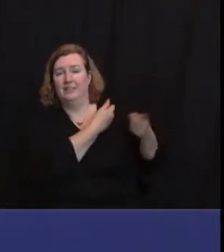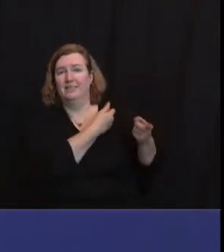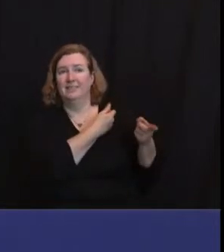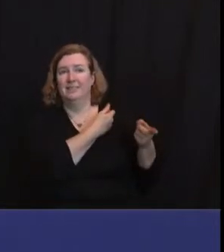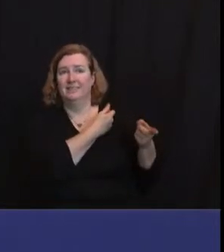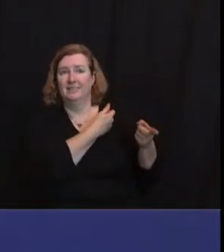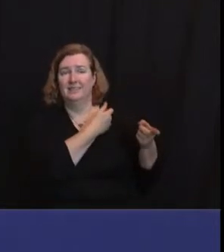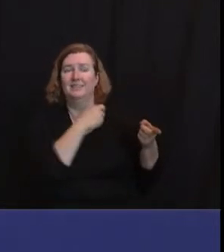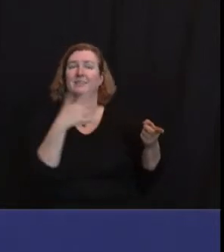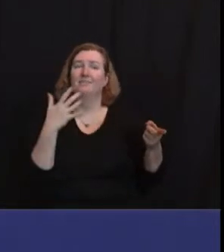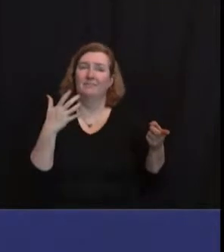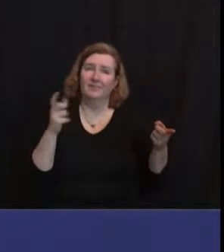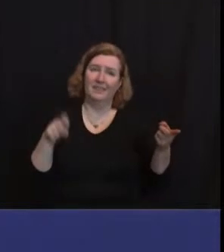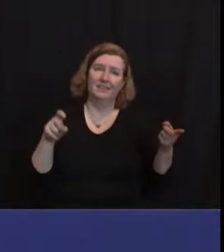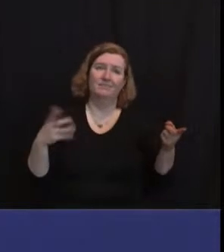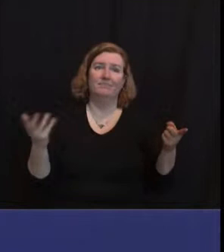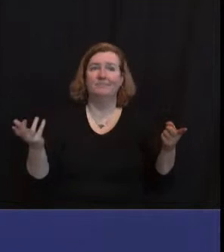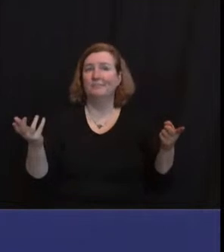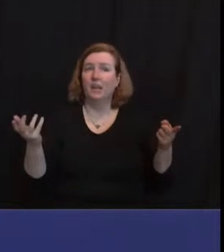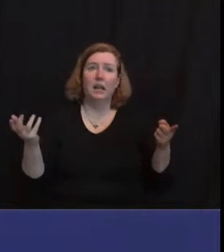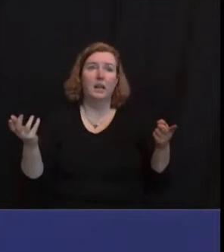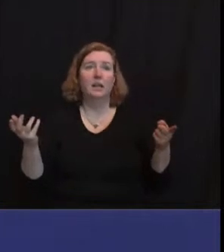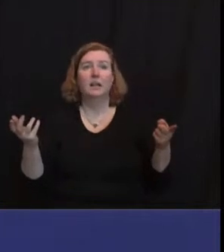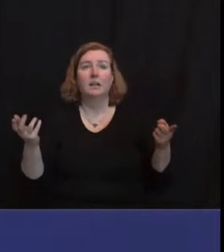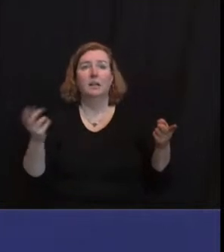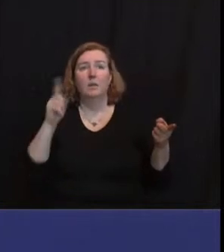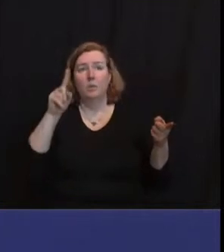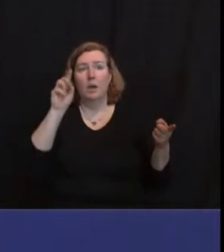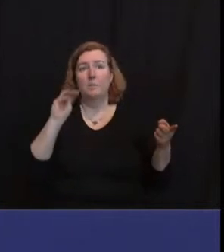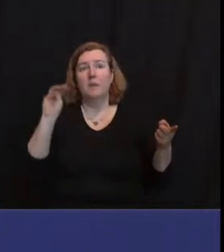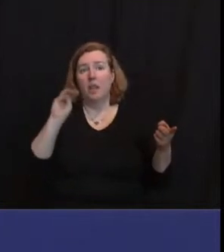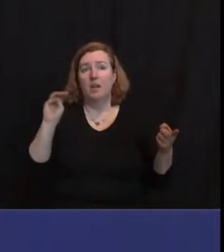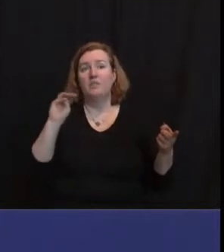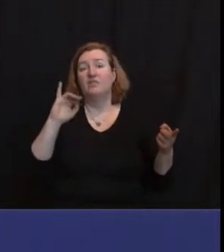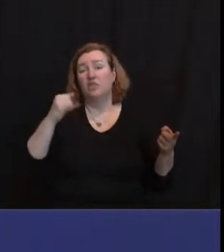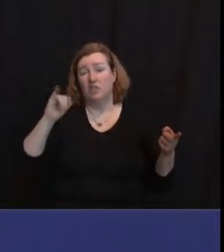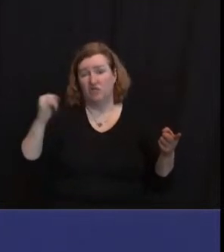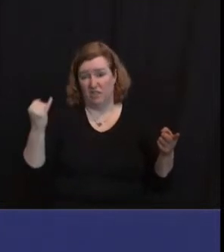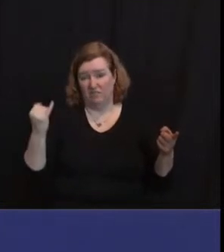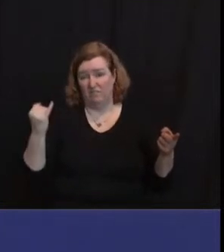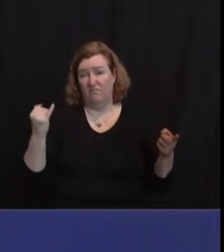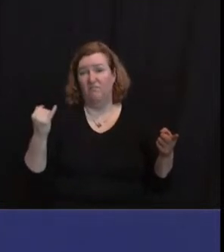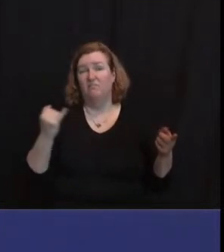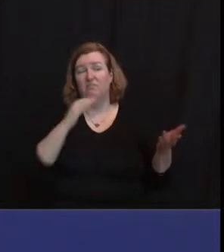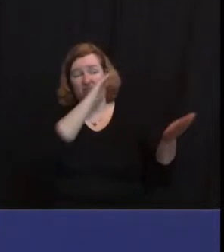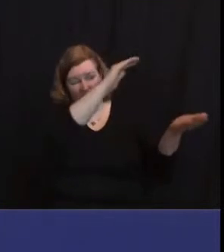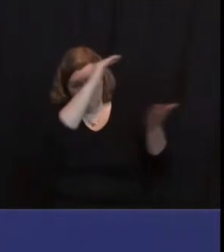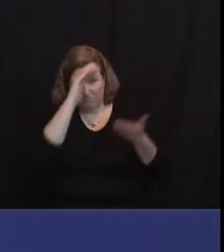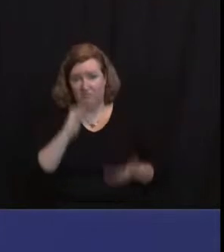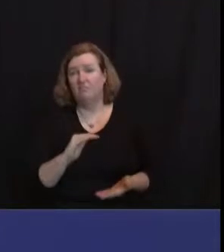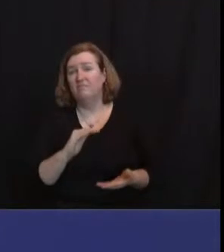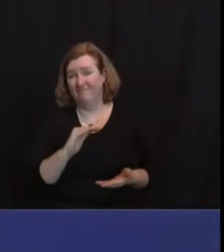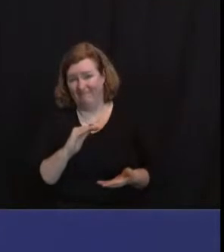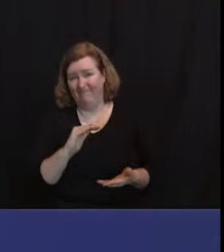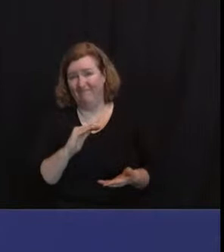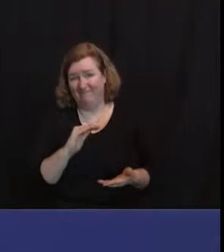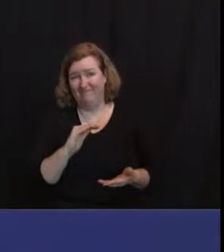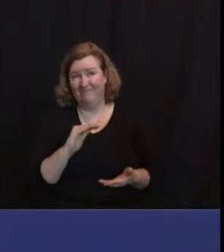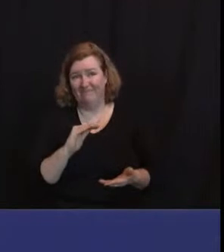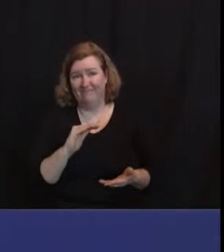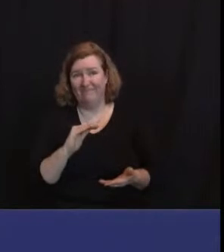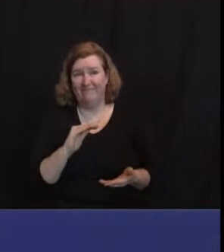the total that we'll get over the next couple of months, and then you'd basically take 1 million out of 4.7, 3.7,